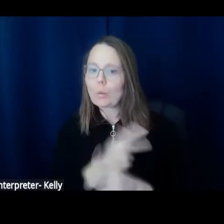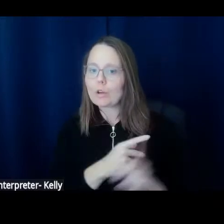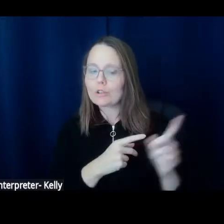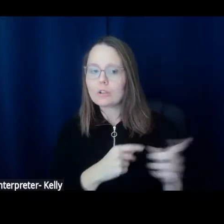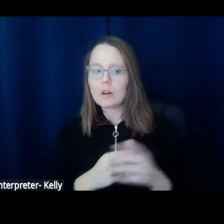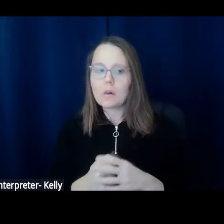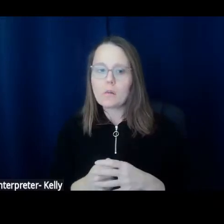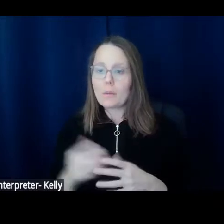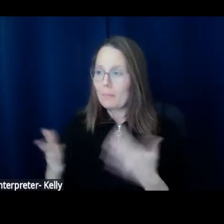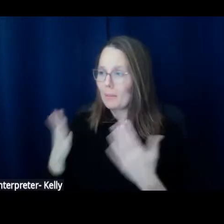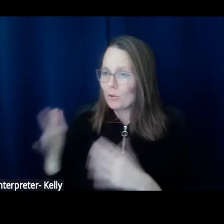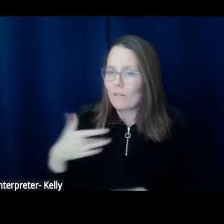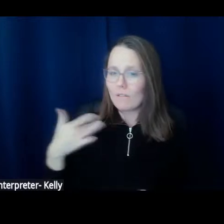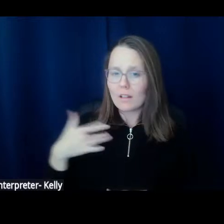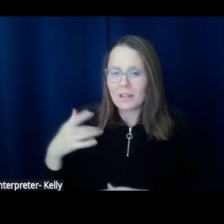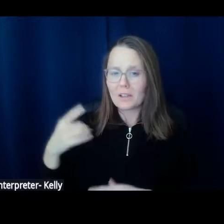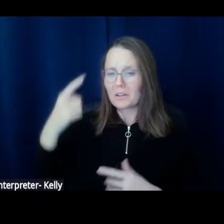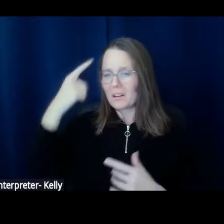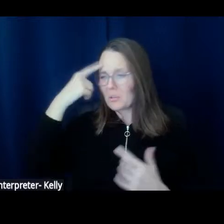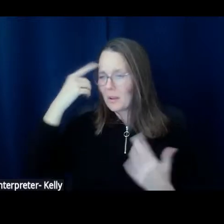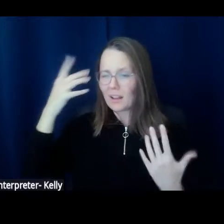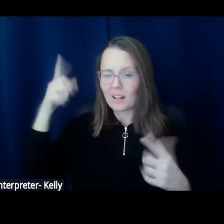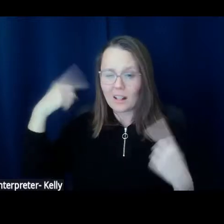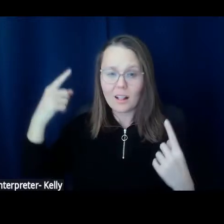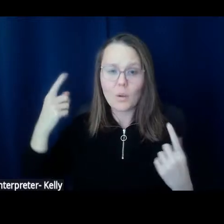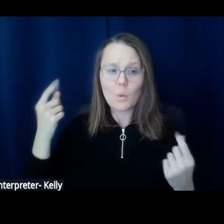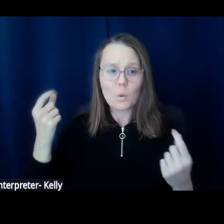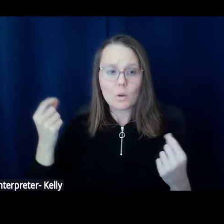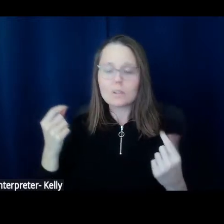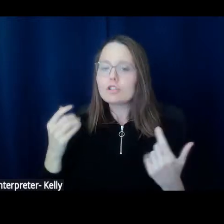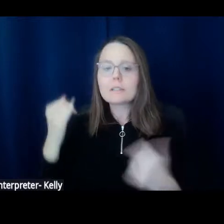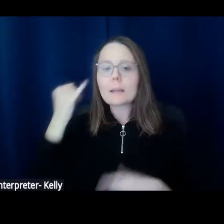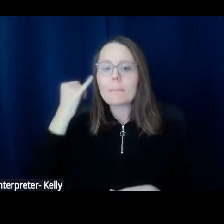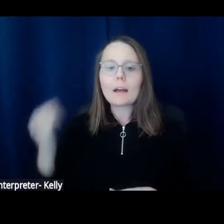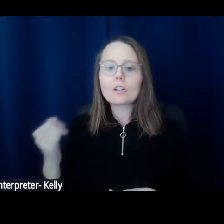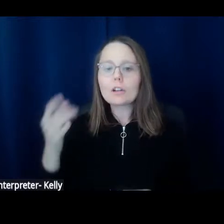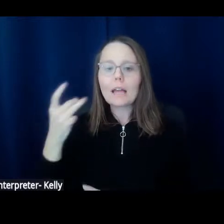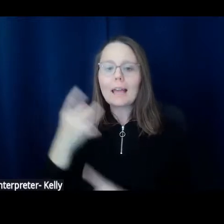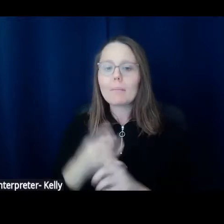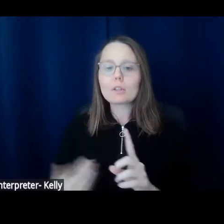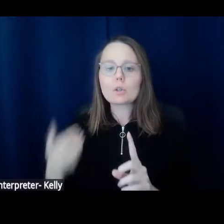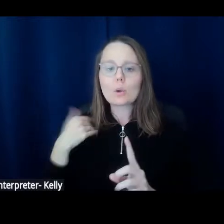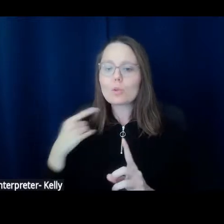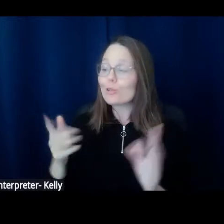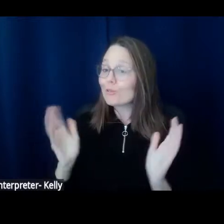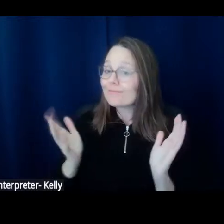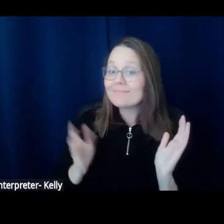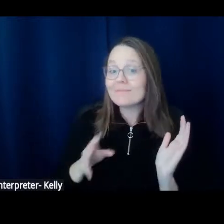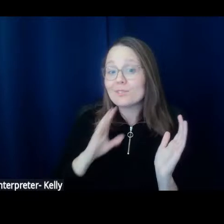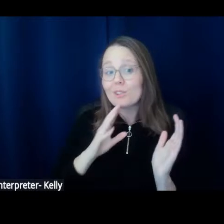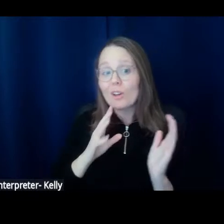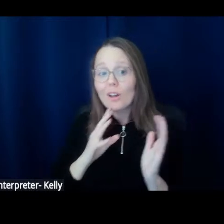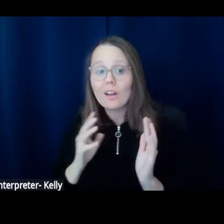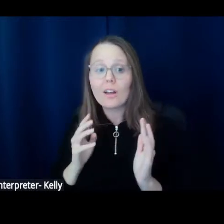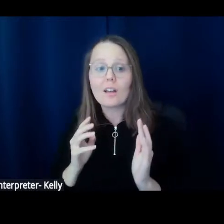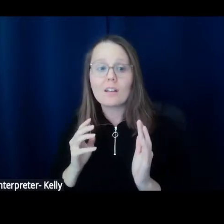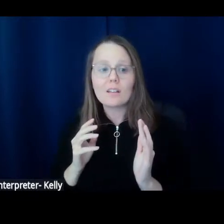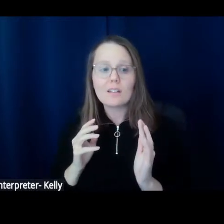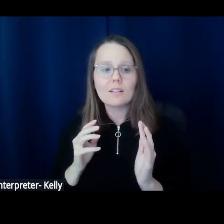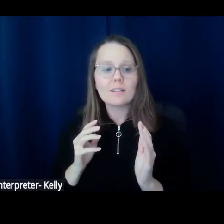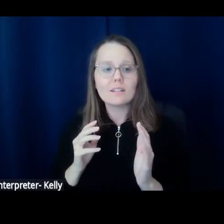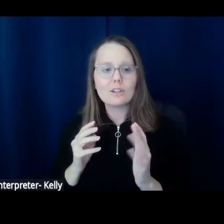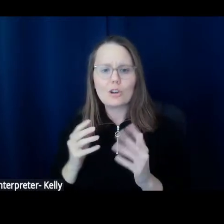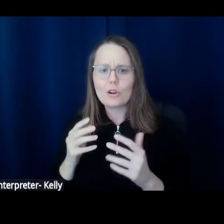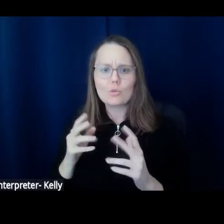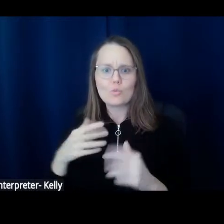losing your mind right next to him. Just imagine, a month ago you were talking, you were a normal couple,